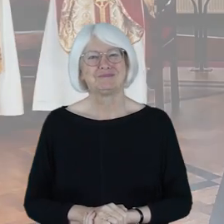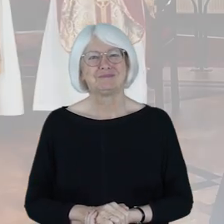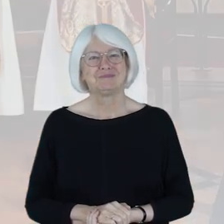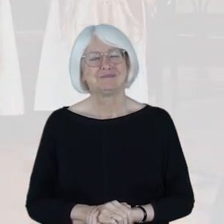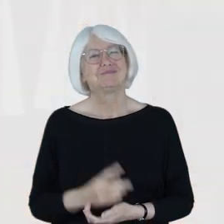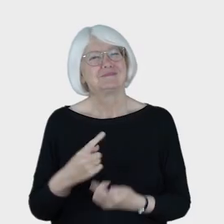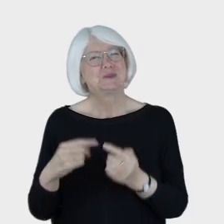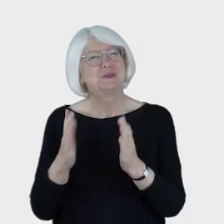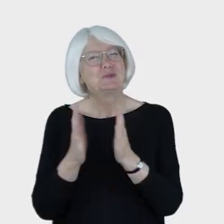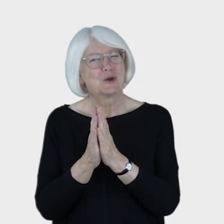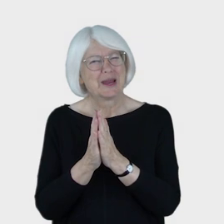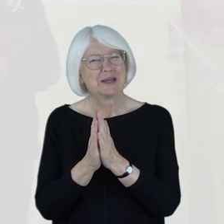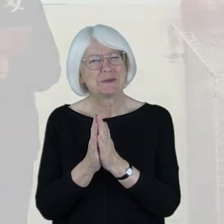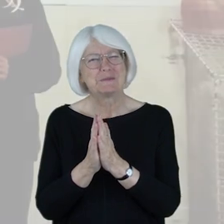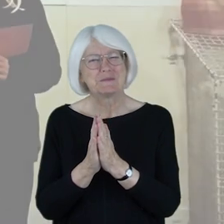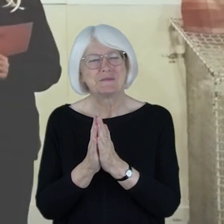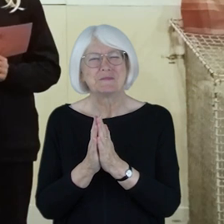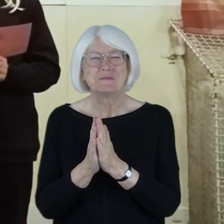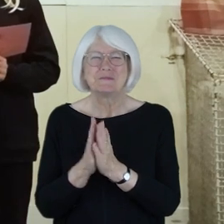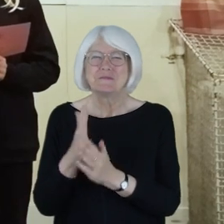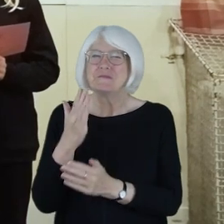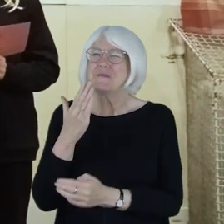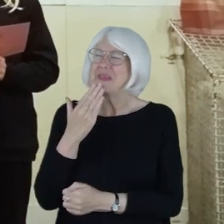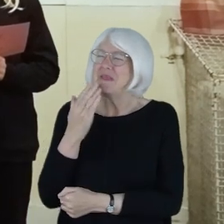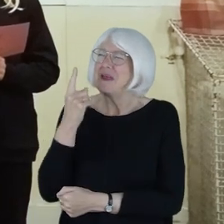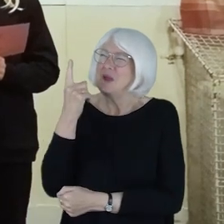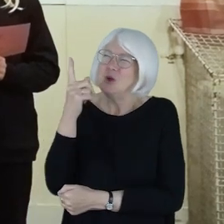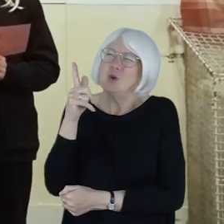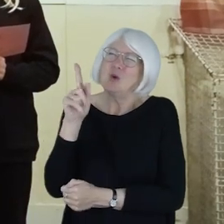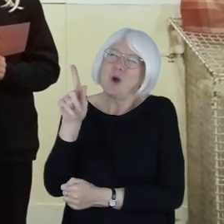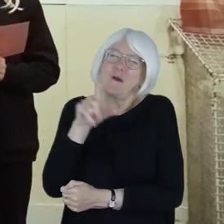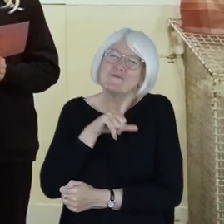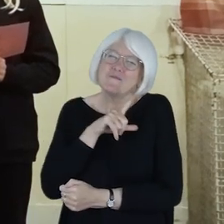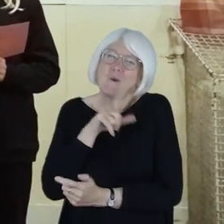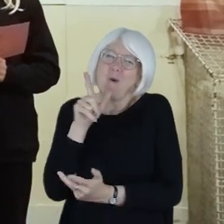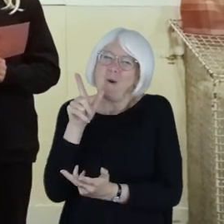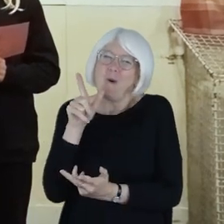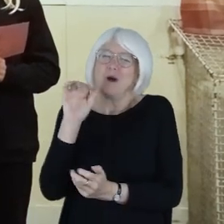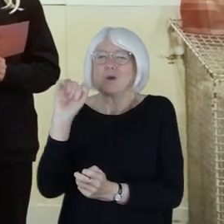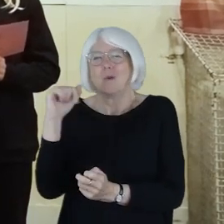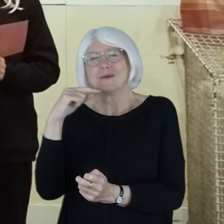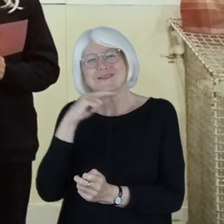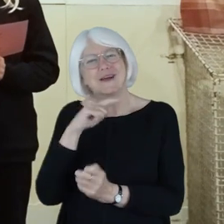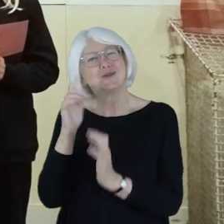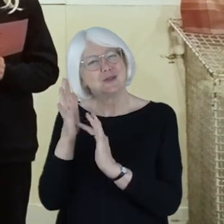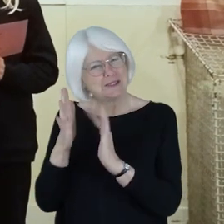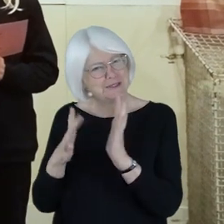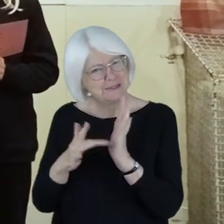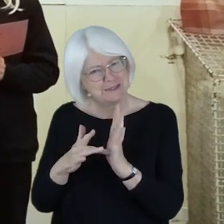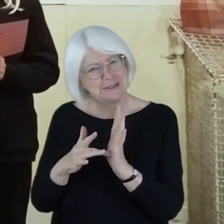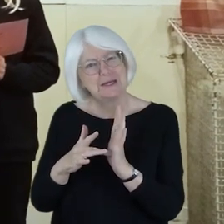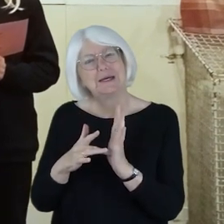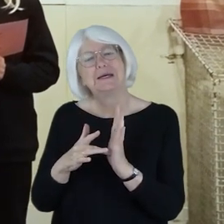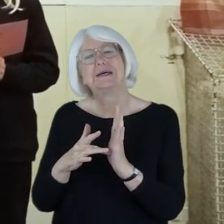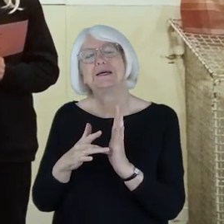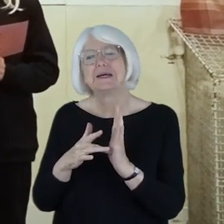Let us pray. Thank you, God, for your Son, Jesus, who loves